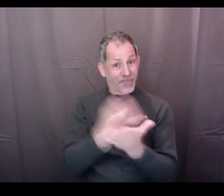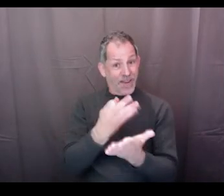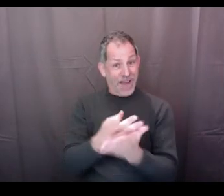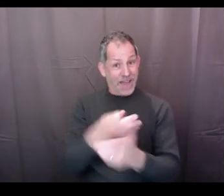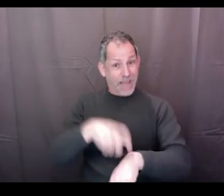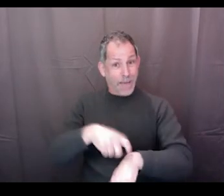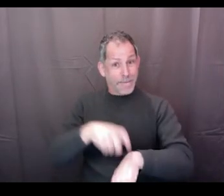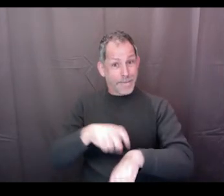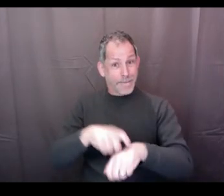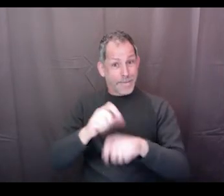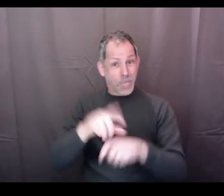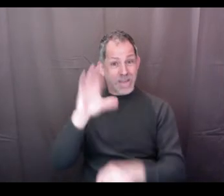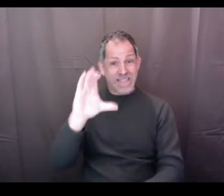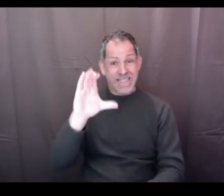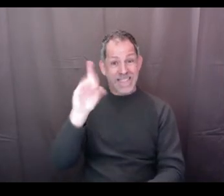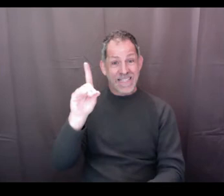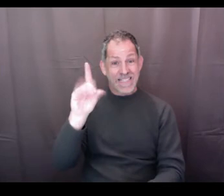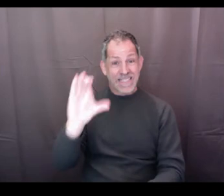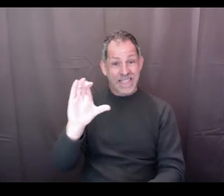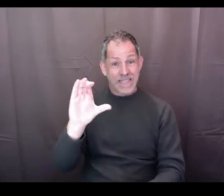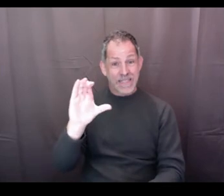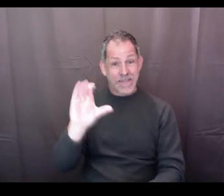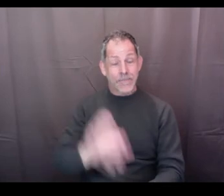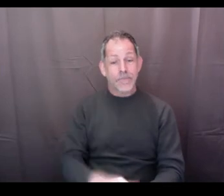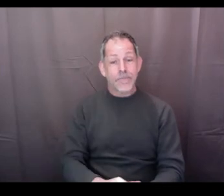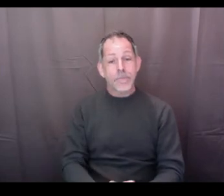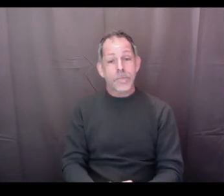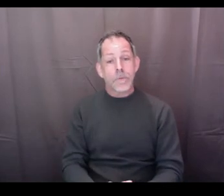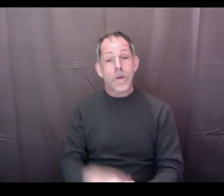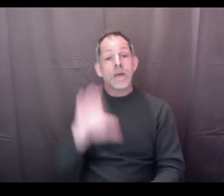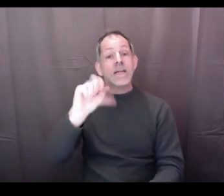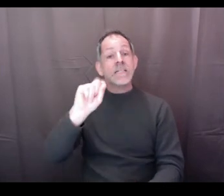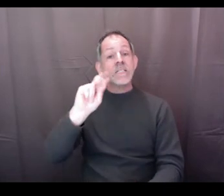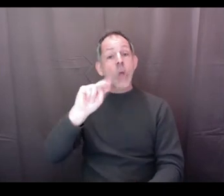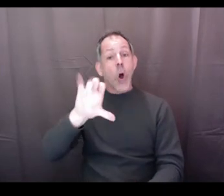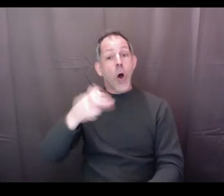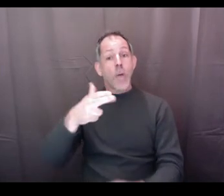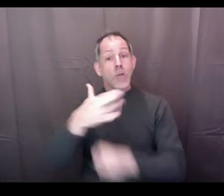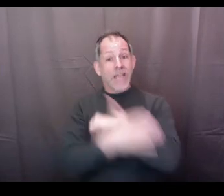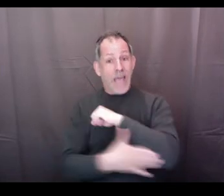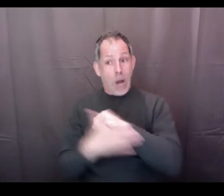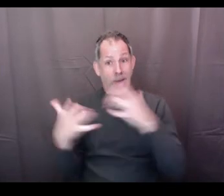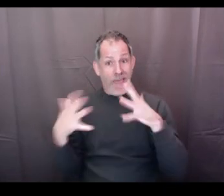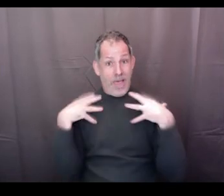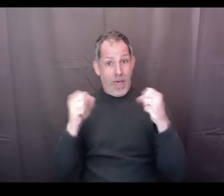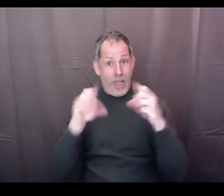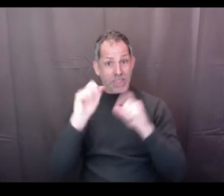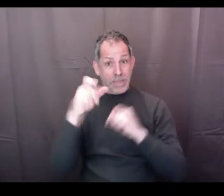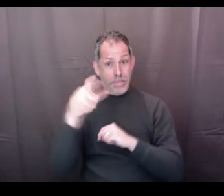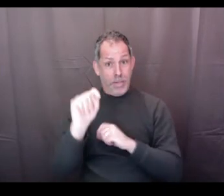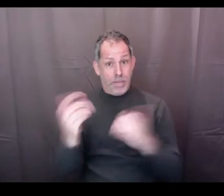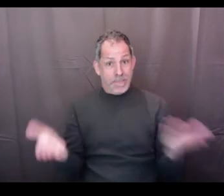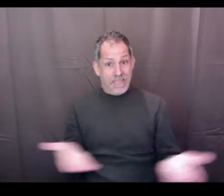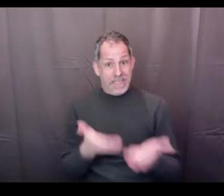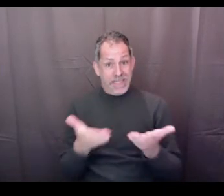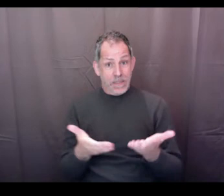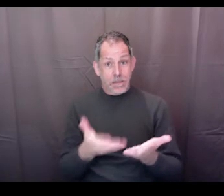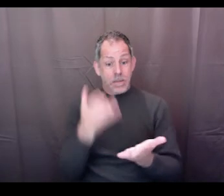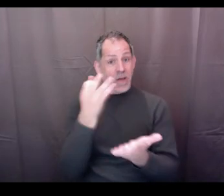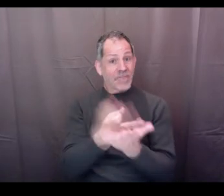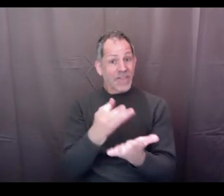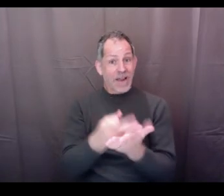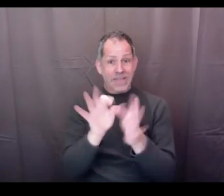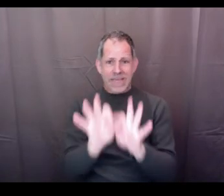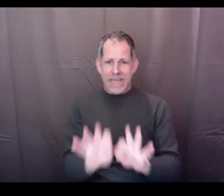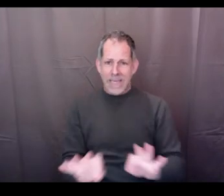from the Washington State Department of Health sites, from Snohomish County Public Health Department. Getting facts is really, really